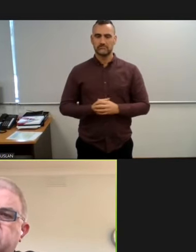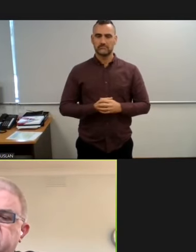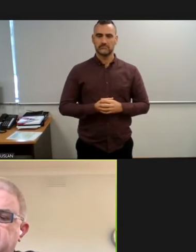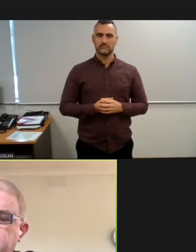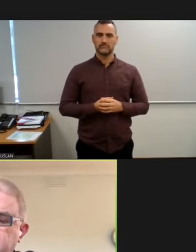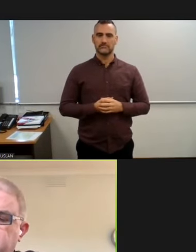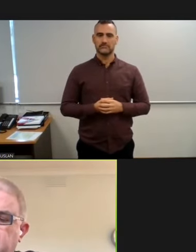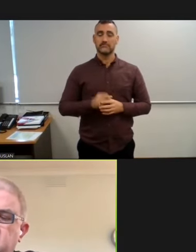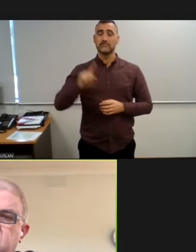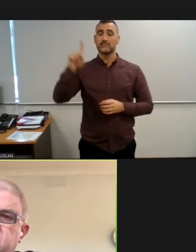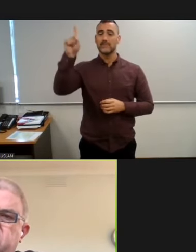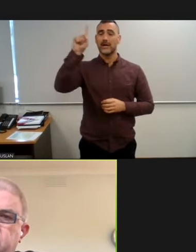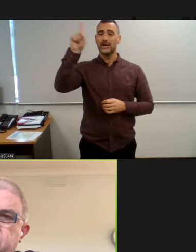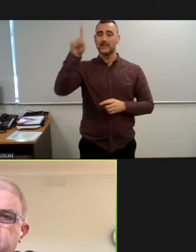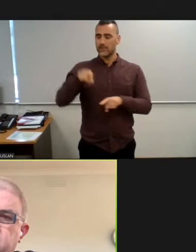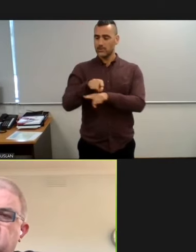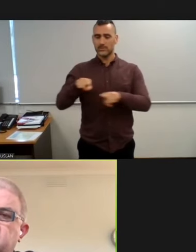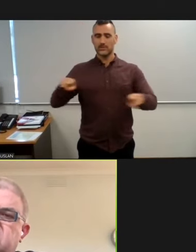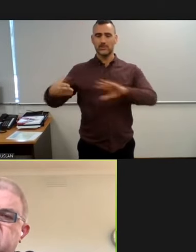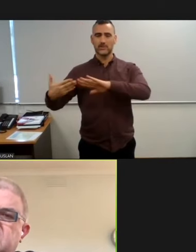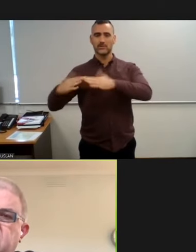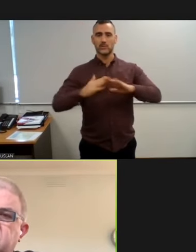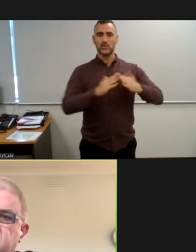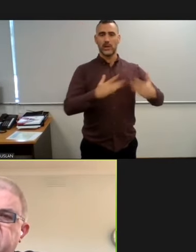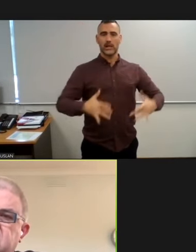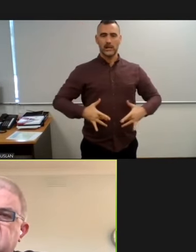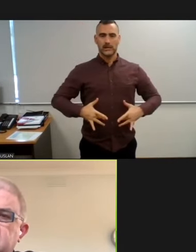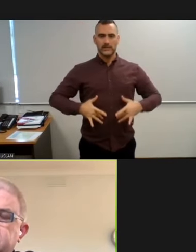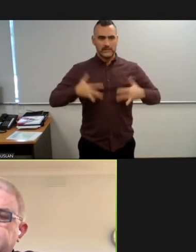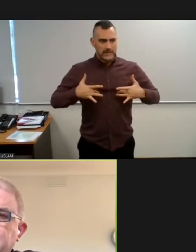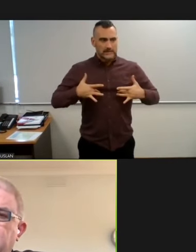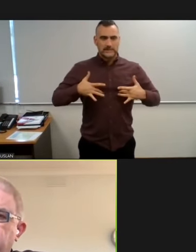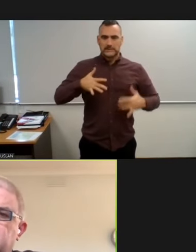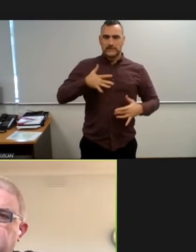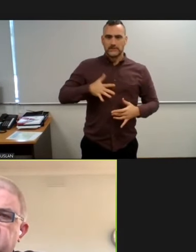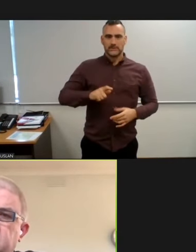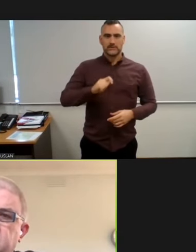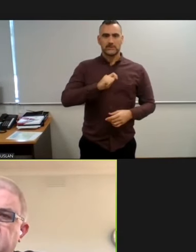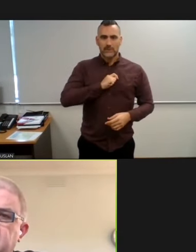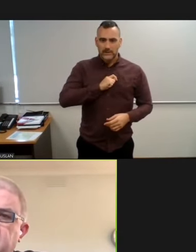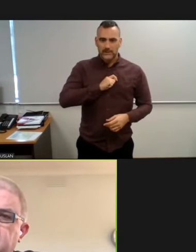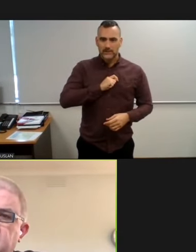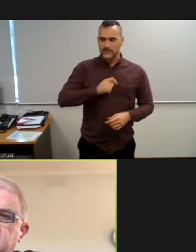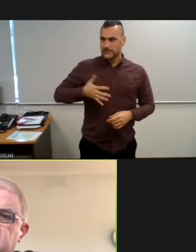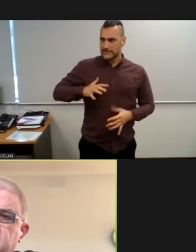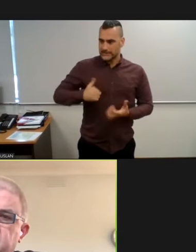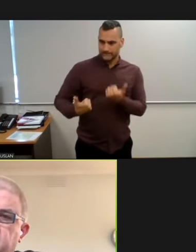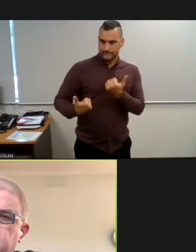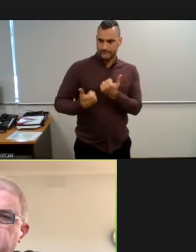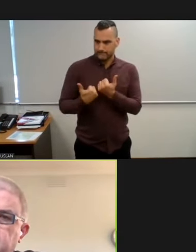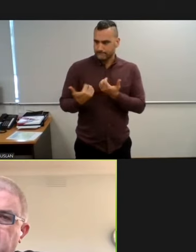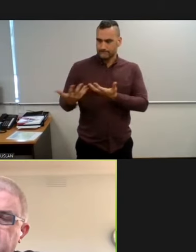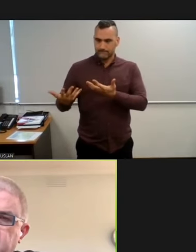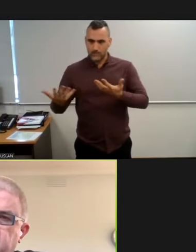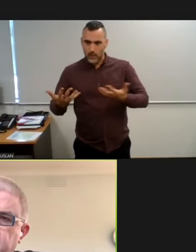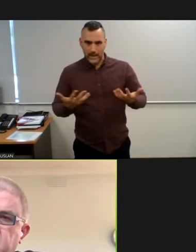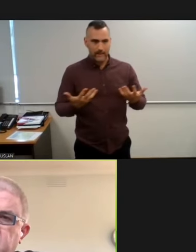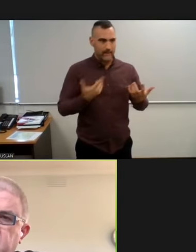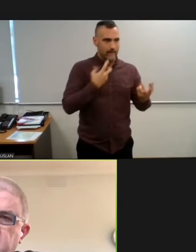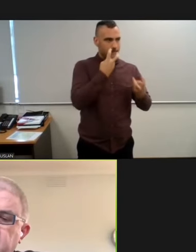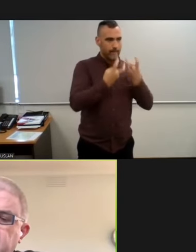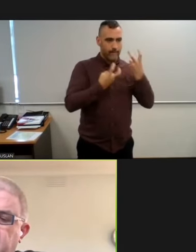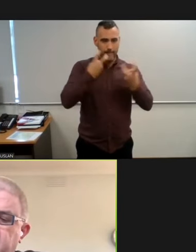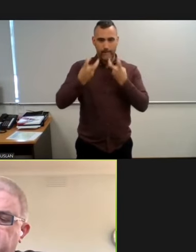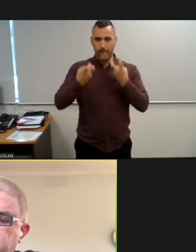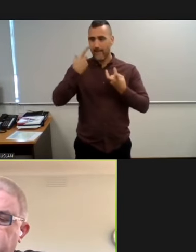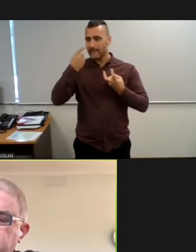are wanting information from sources that they trust. For some of that means from